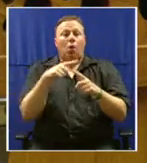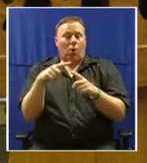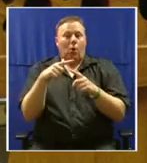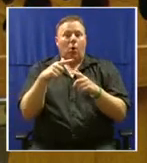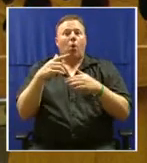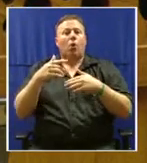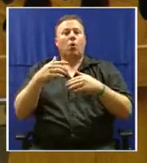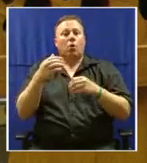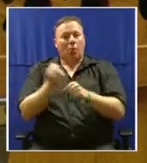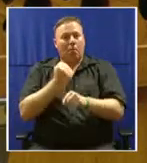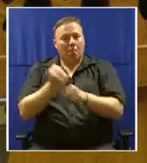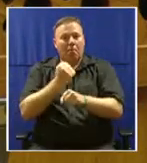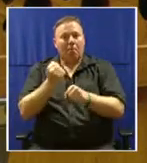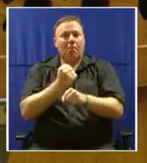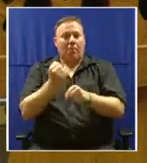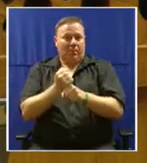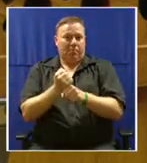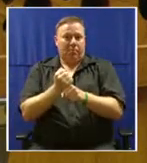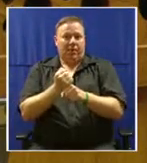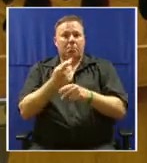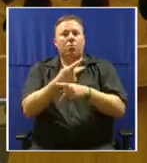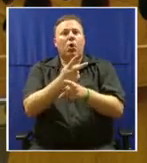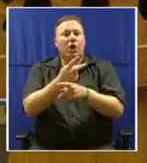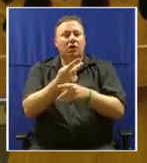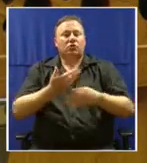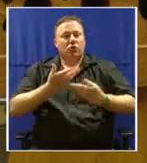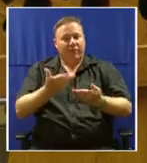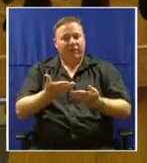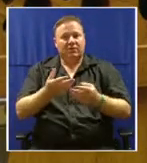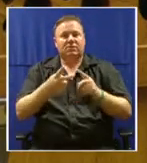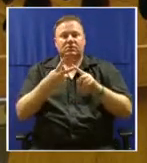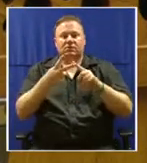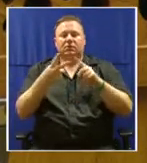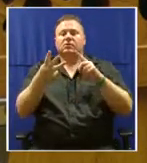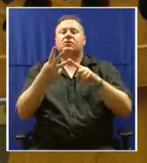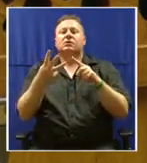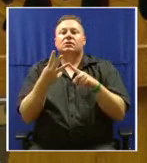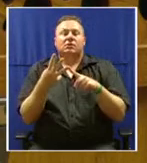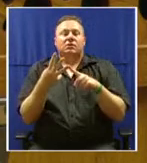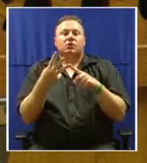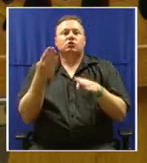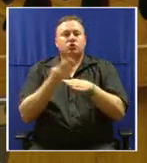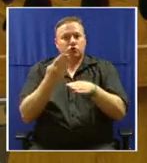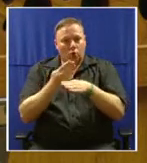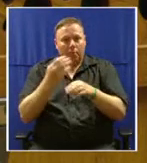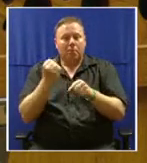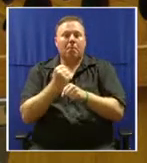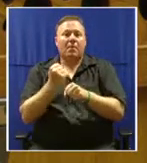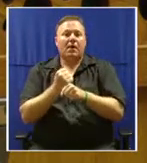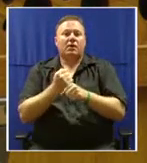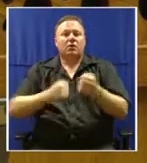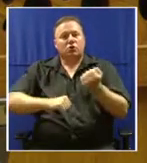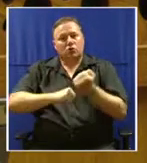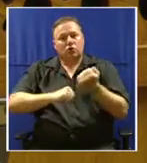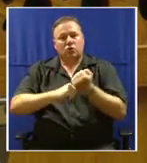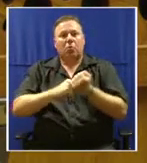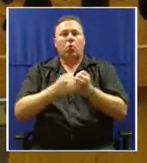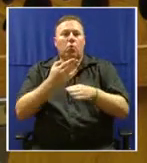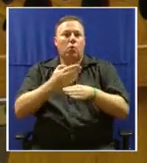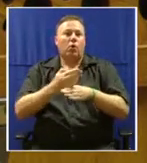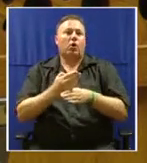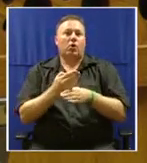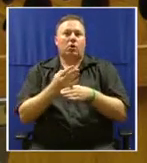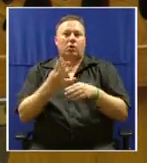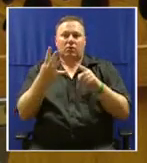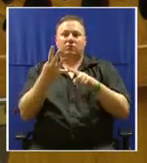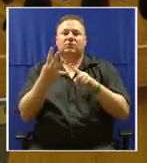an employment stimulus to create jobs and support livelihoods, and the rapid